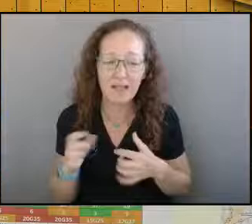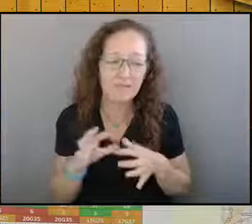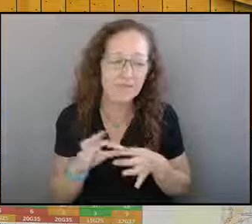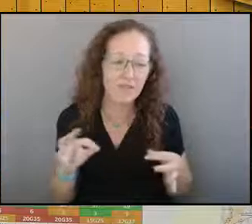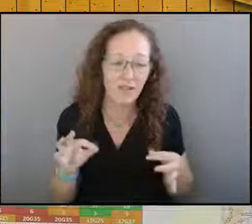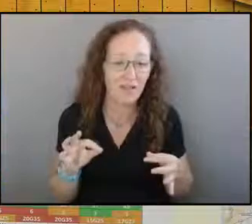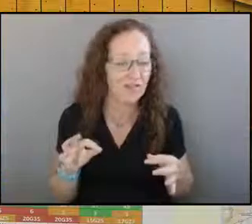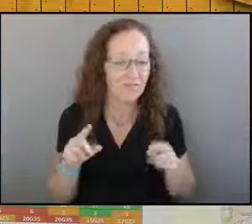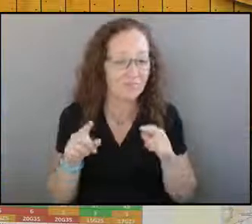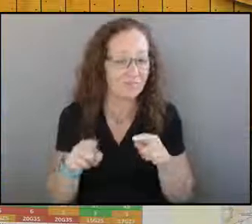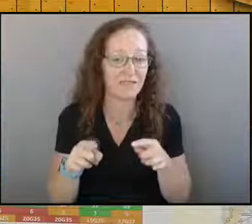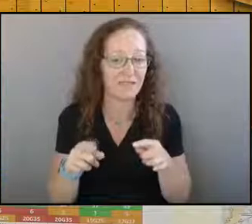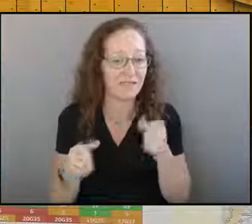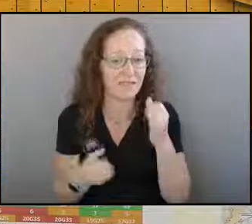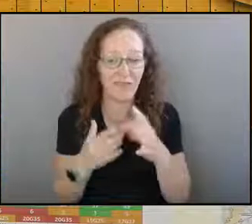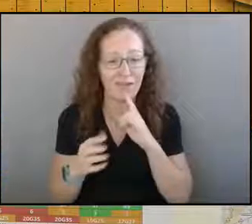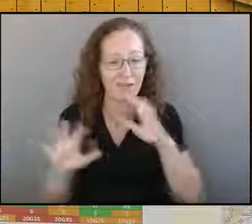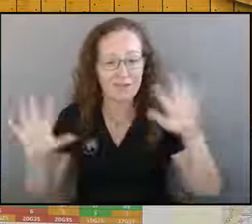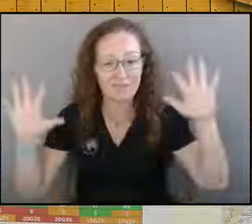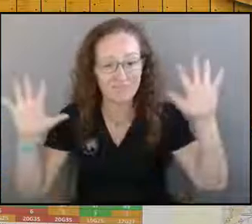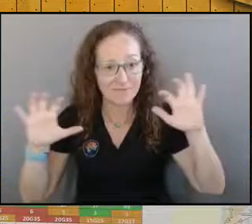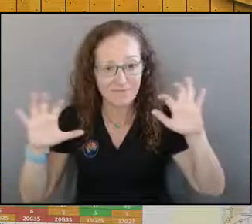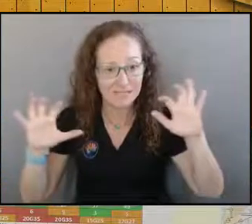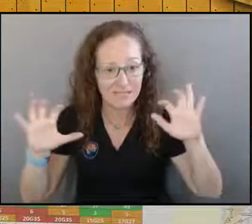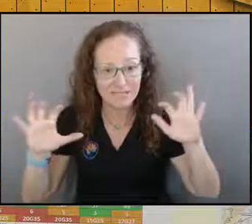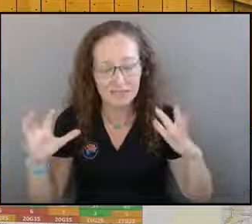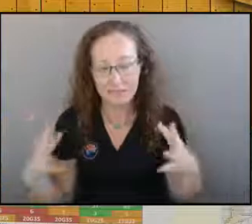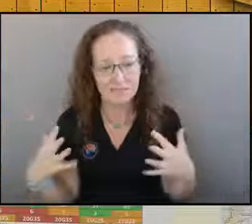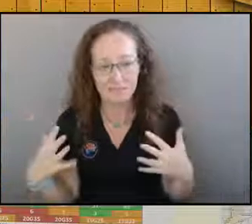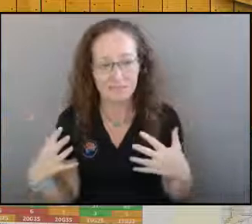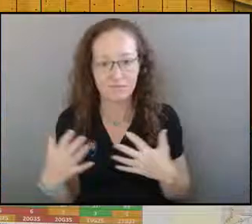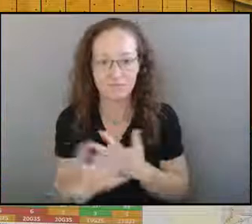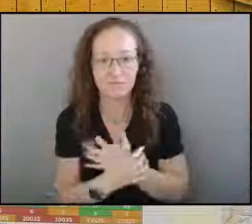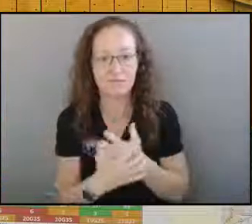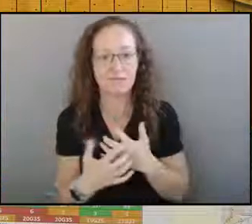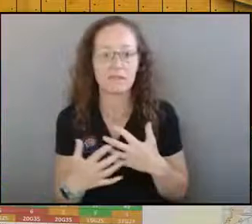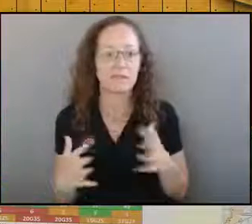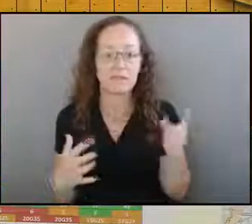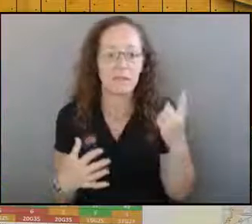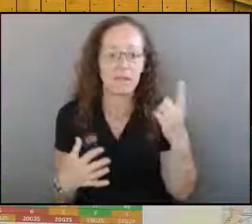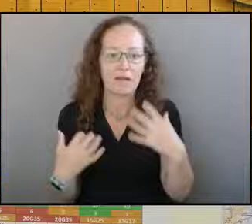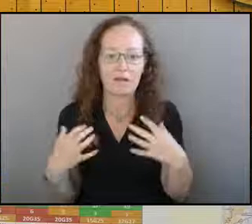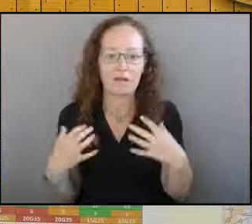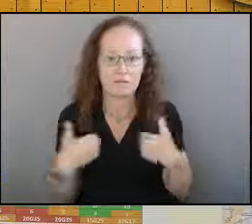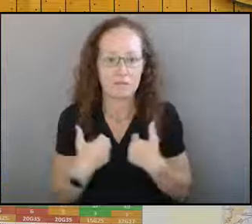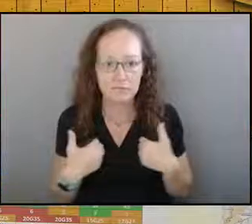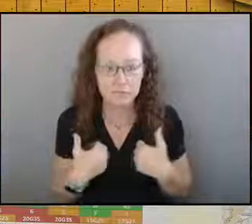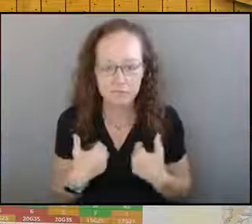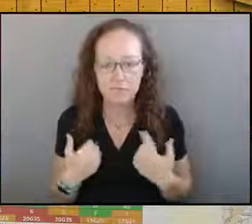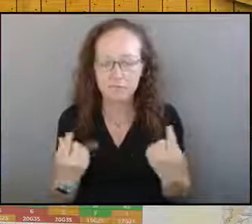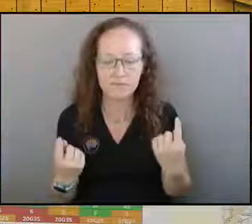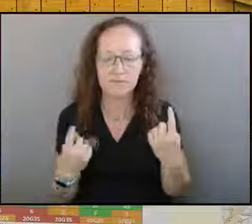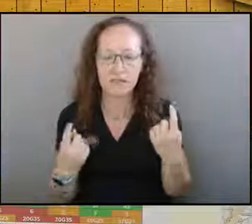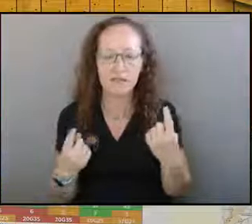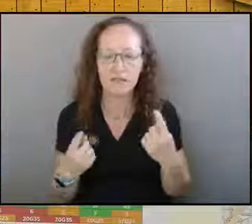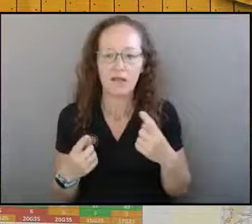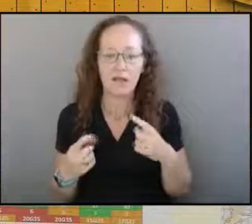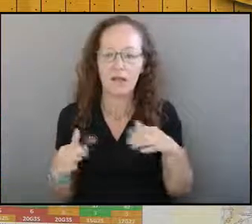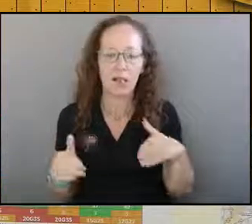fire that we're experiencing right now. I've never experienced anything of this magnitude or of this nature, so I'm gonna call it the beast